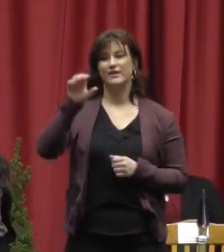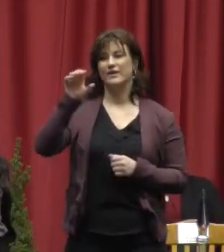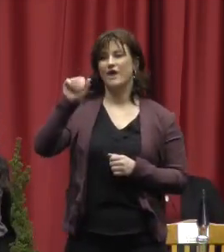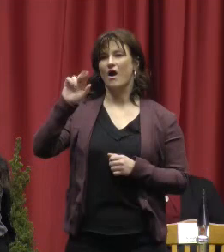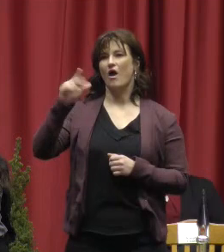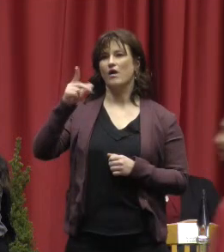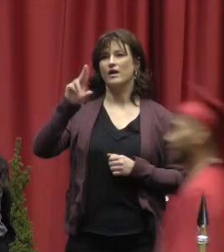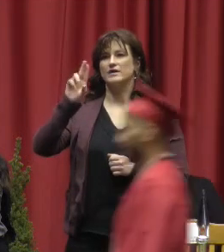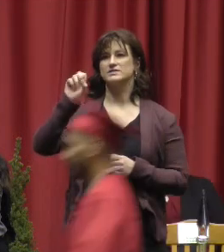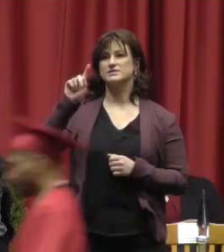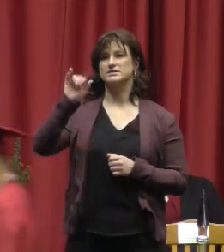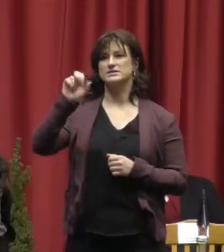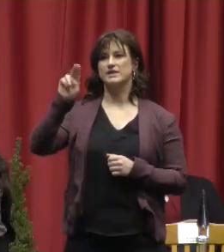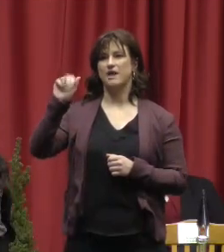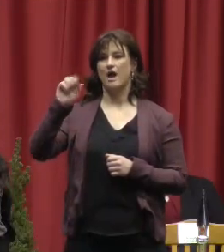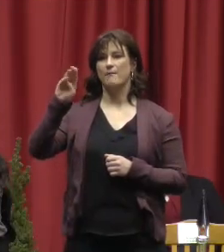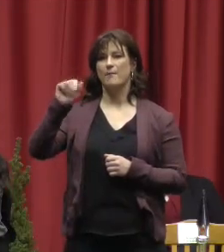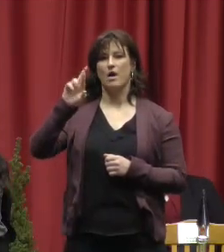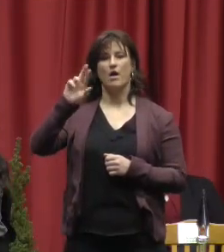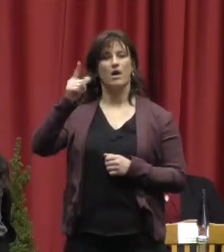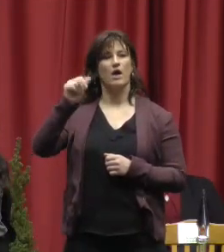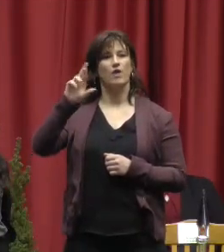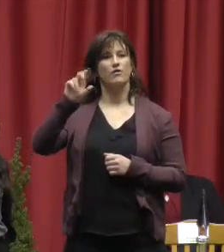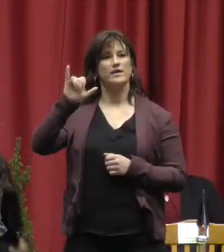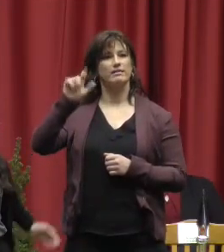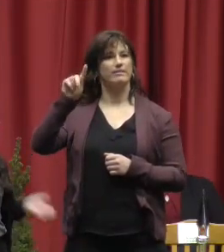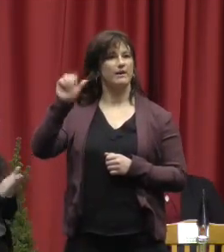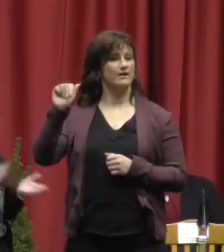Augustina Margarita Valdez.